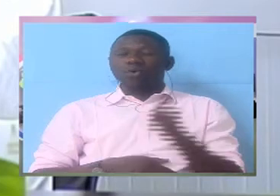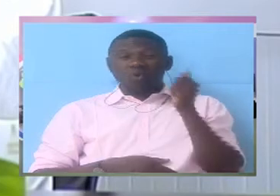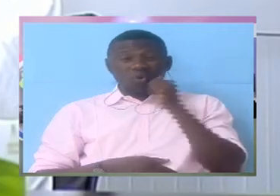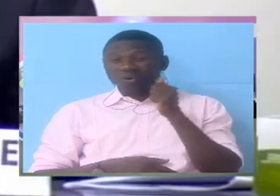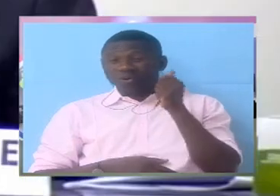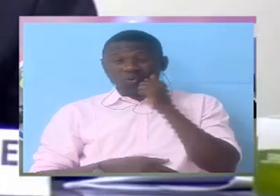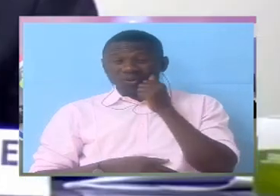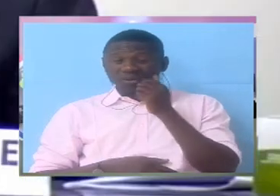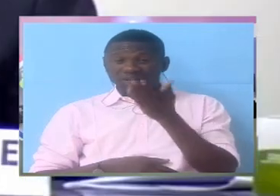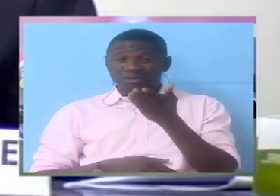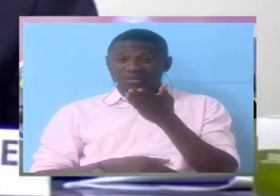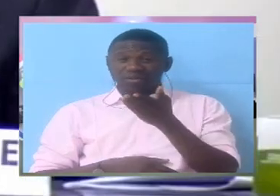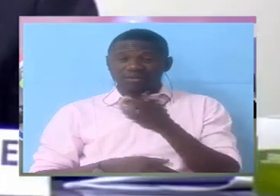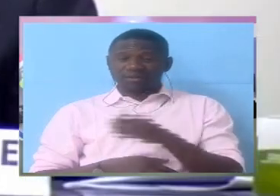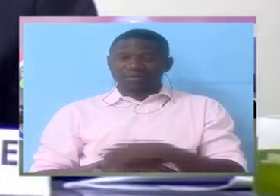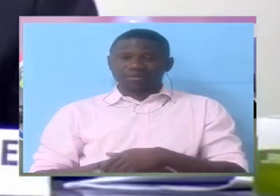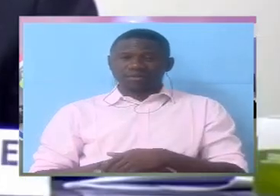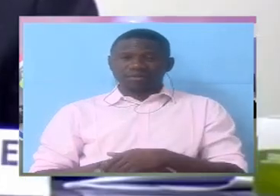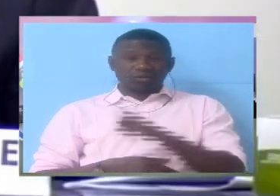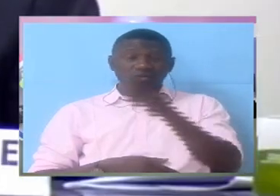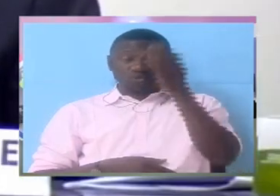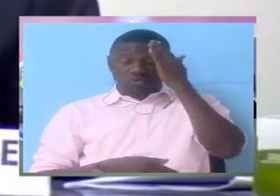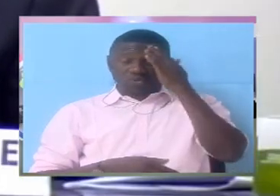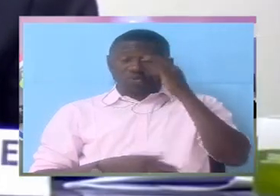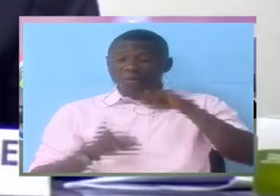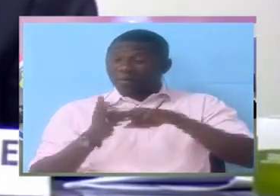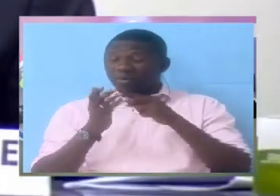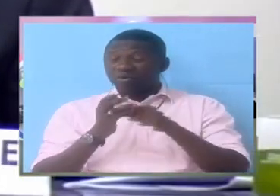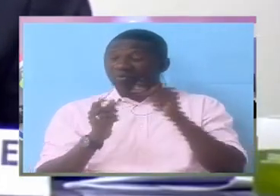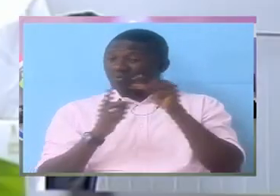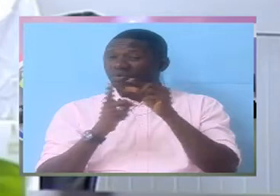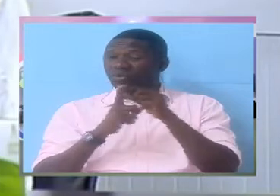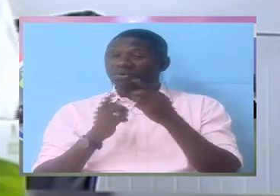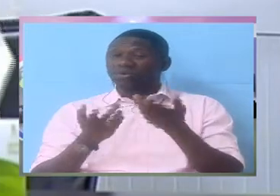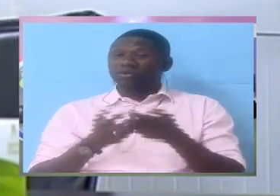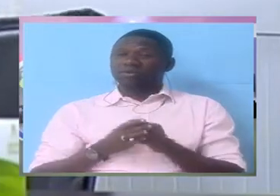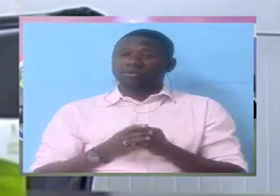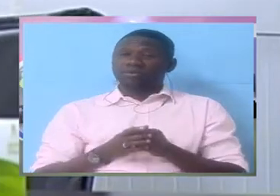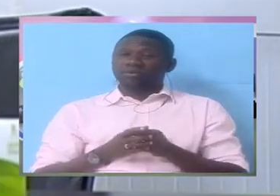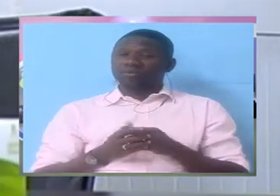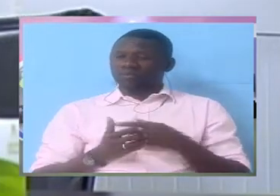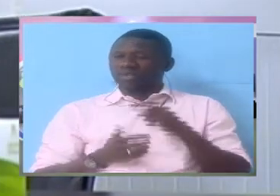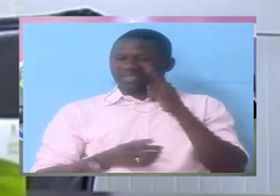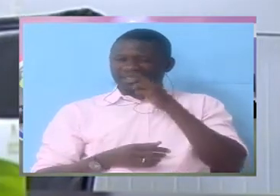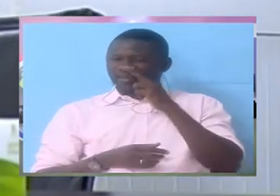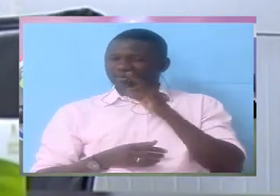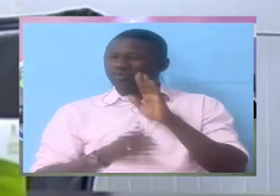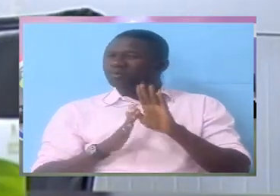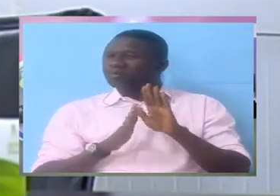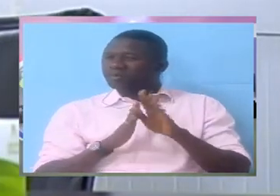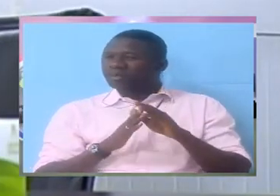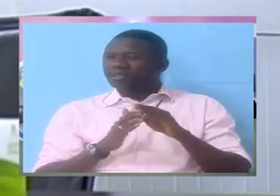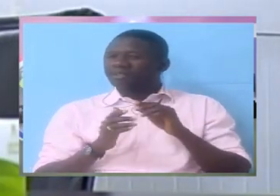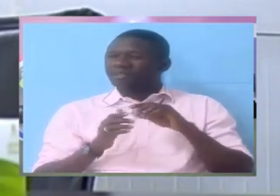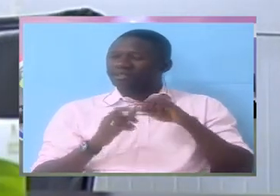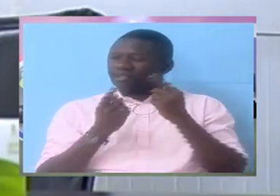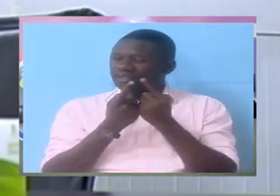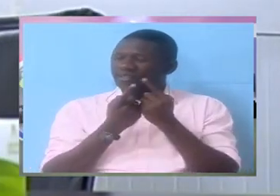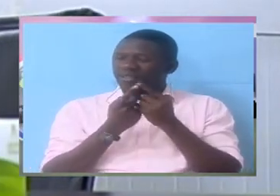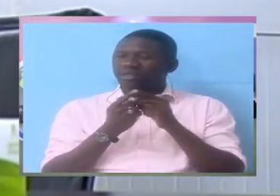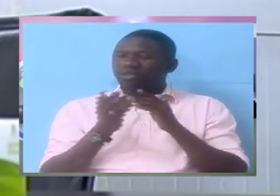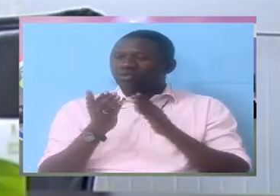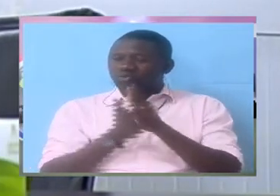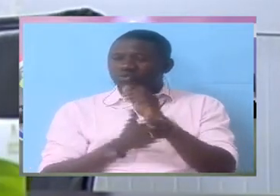You know the meaning of the word. You're just buying time to think to your answer. And the thing is,